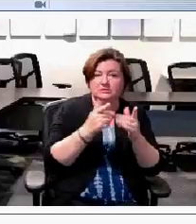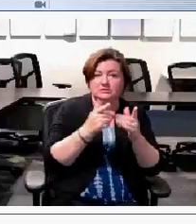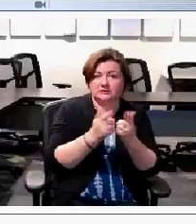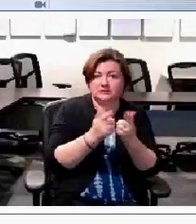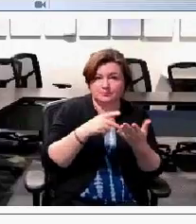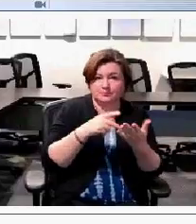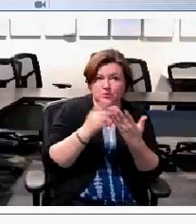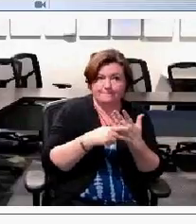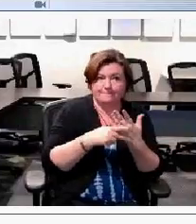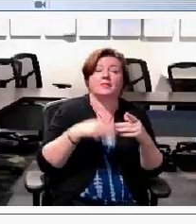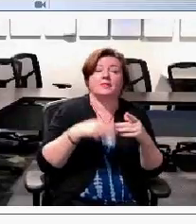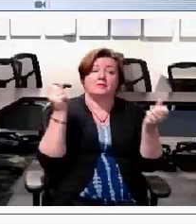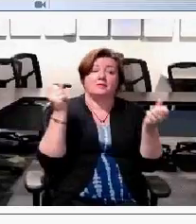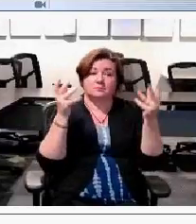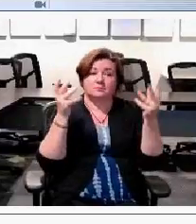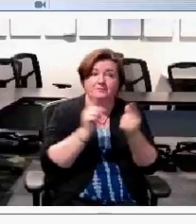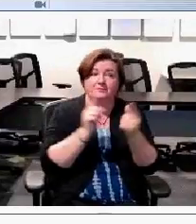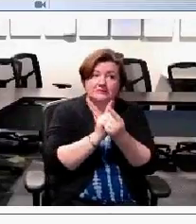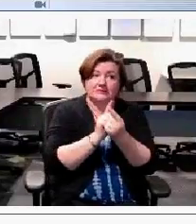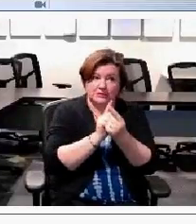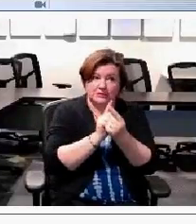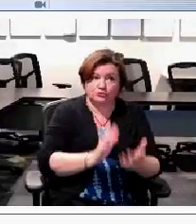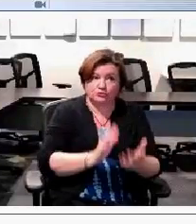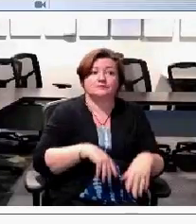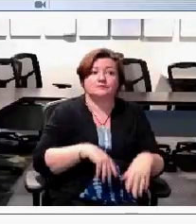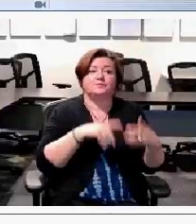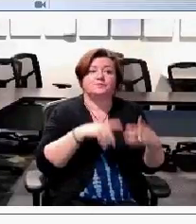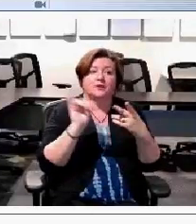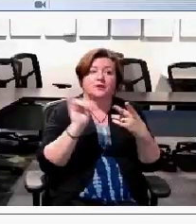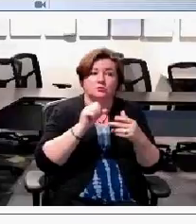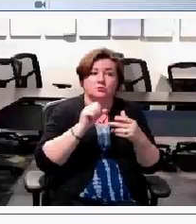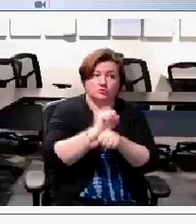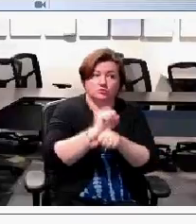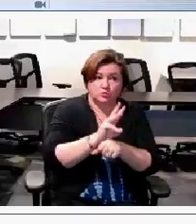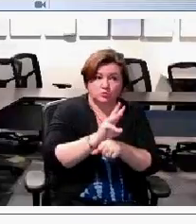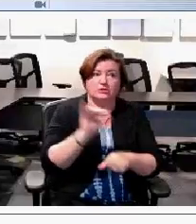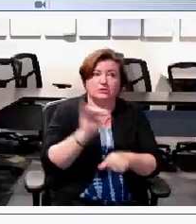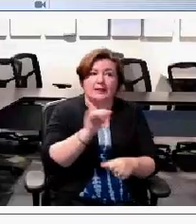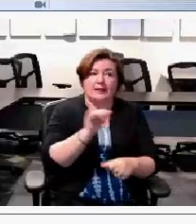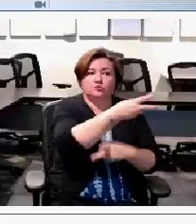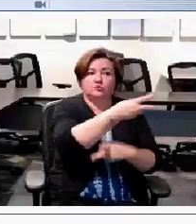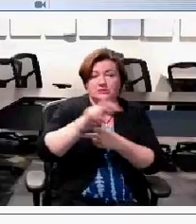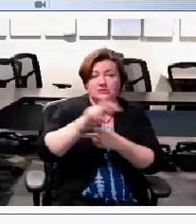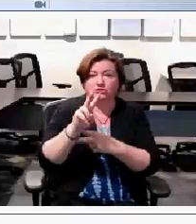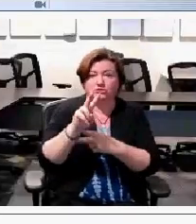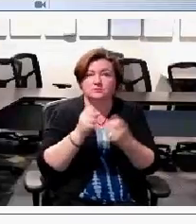A sign language facilitator, a worker, and also a transition